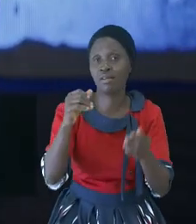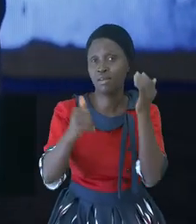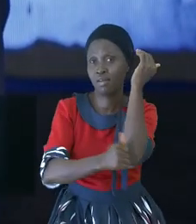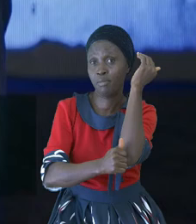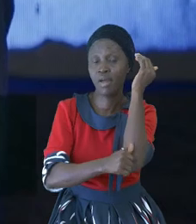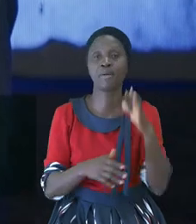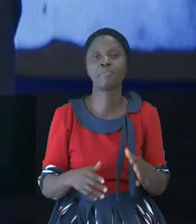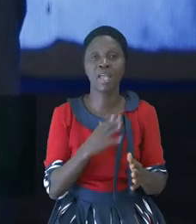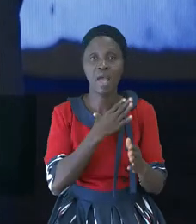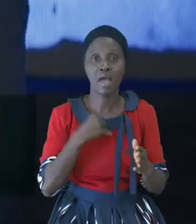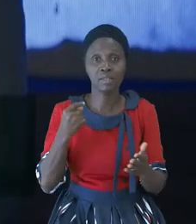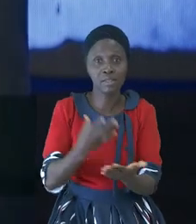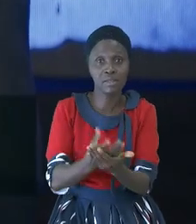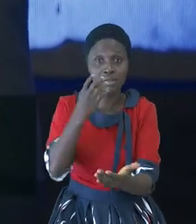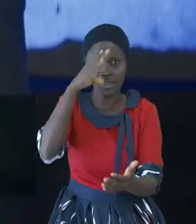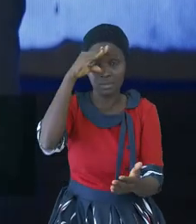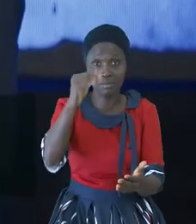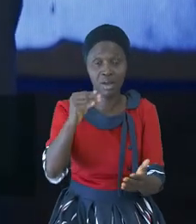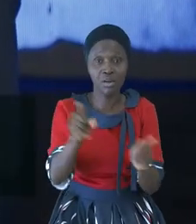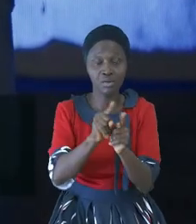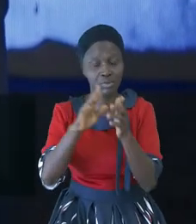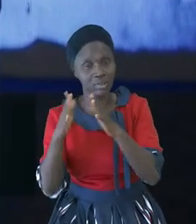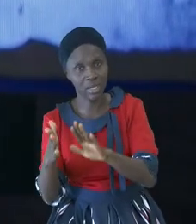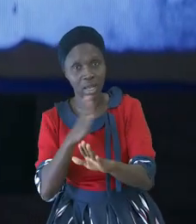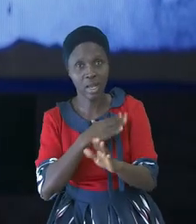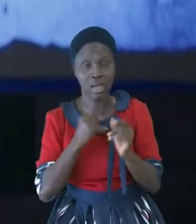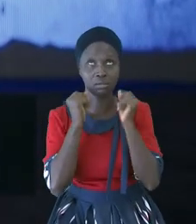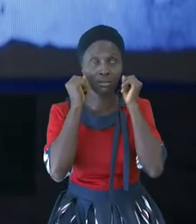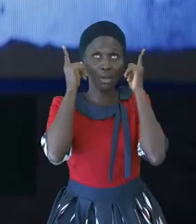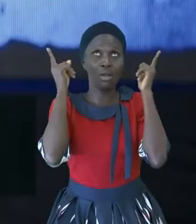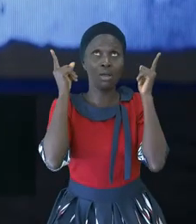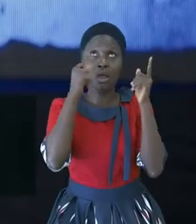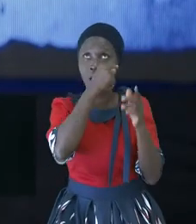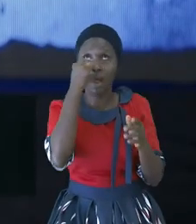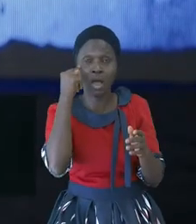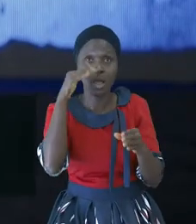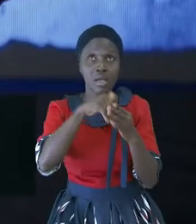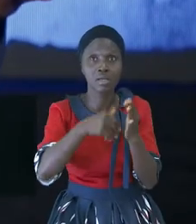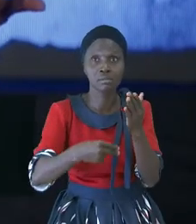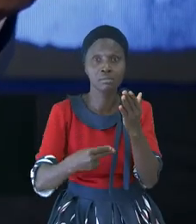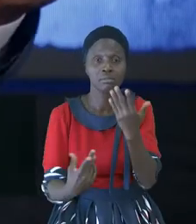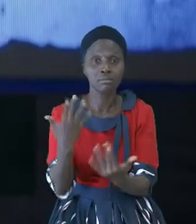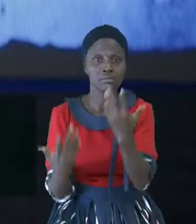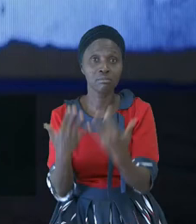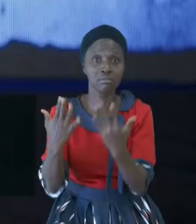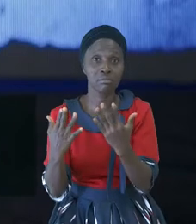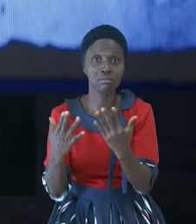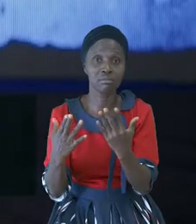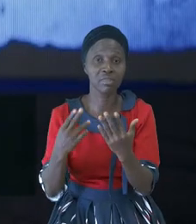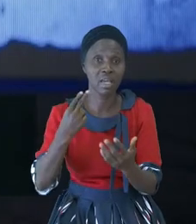in hell, and then he saw Father Abraham on the other side, and said, Father